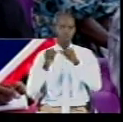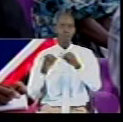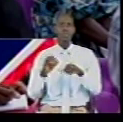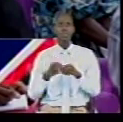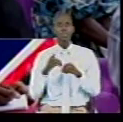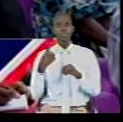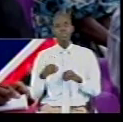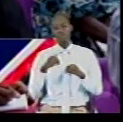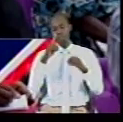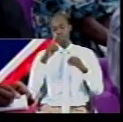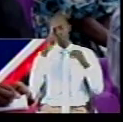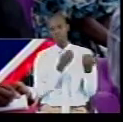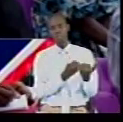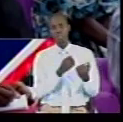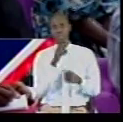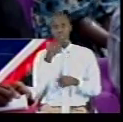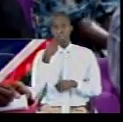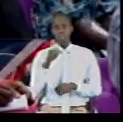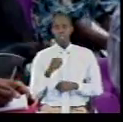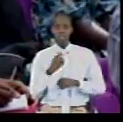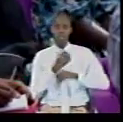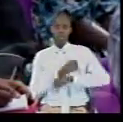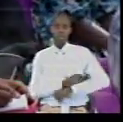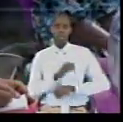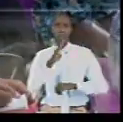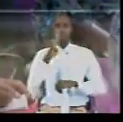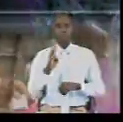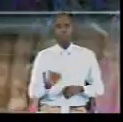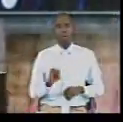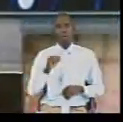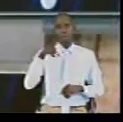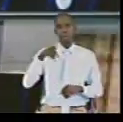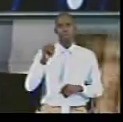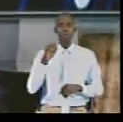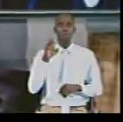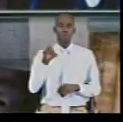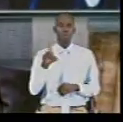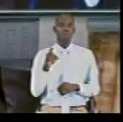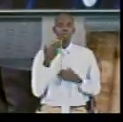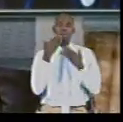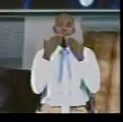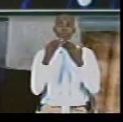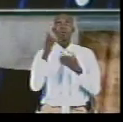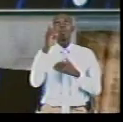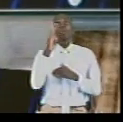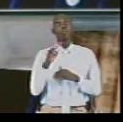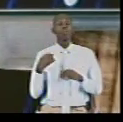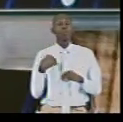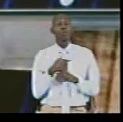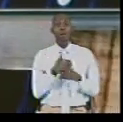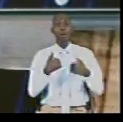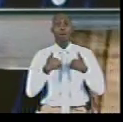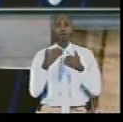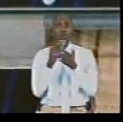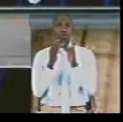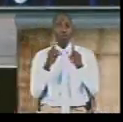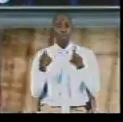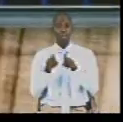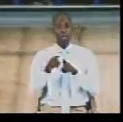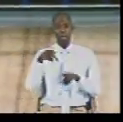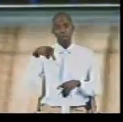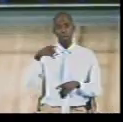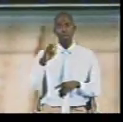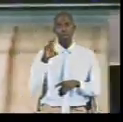defense by Paul. Paul the apostle. Thank God we have a person like Paul the apostle, that